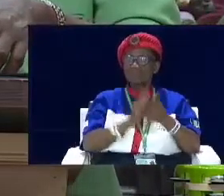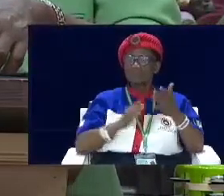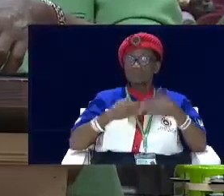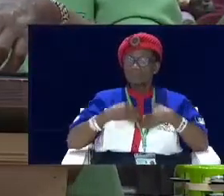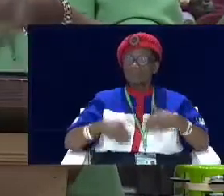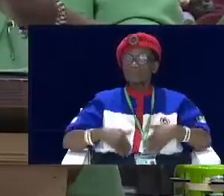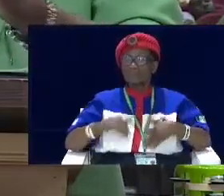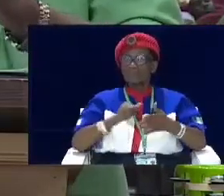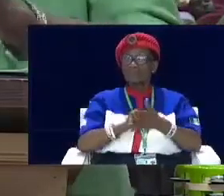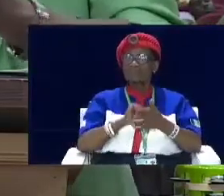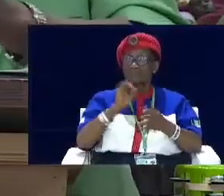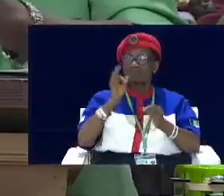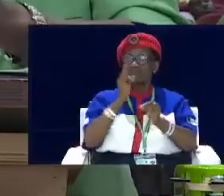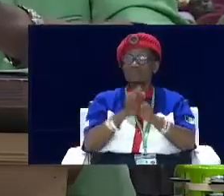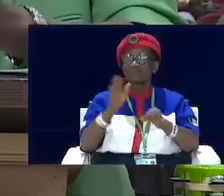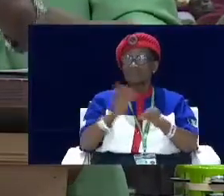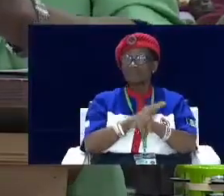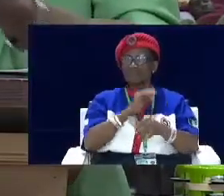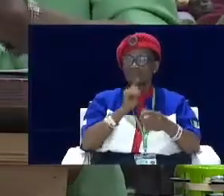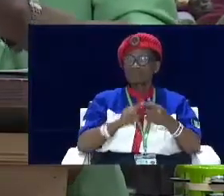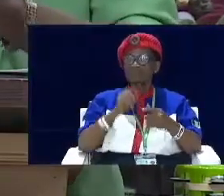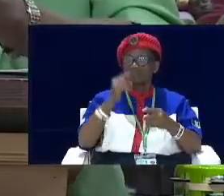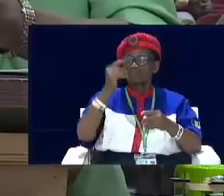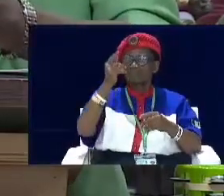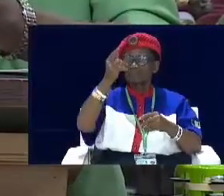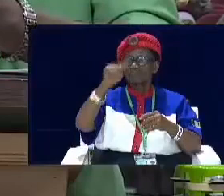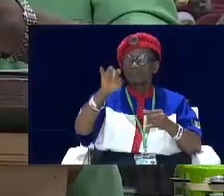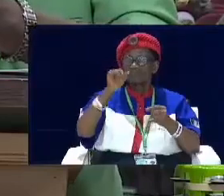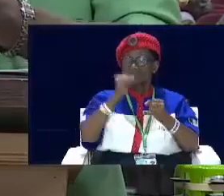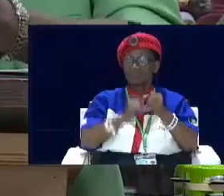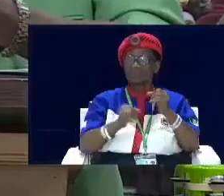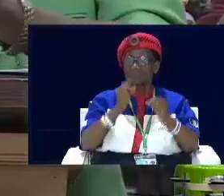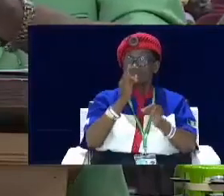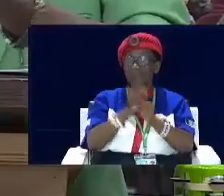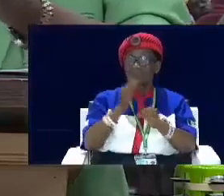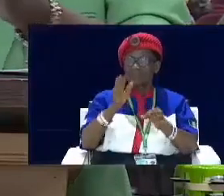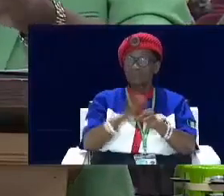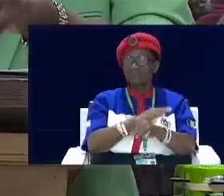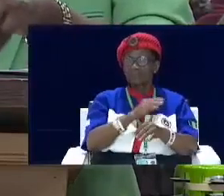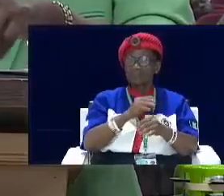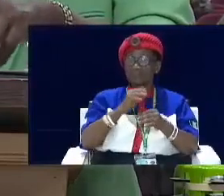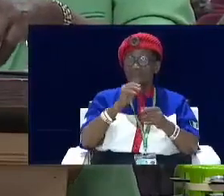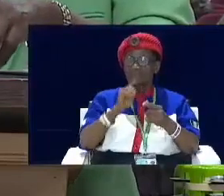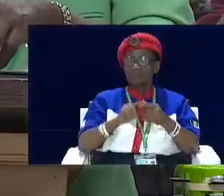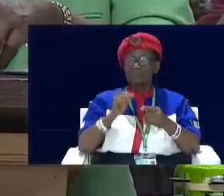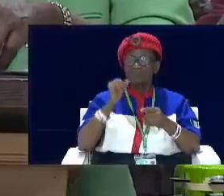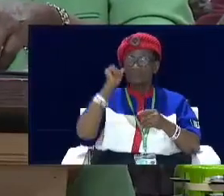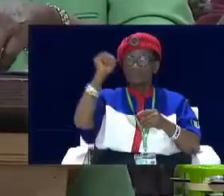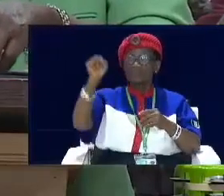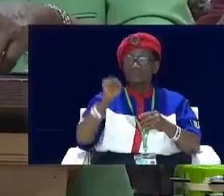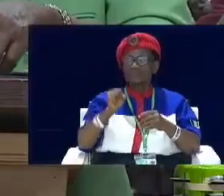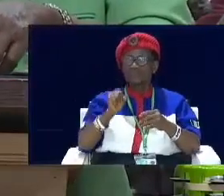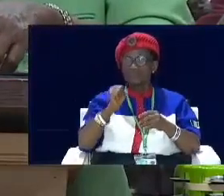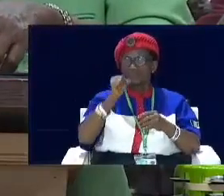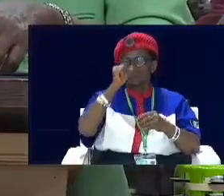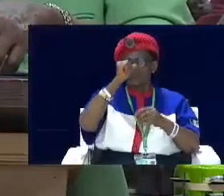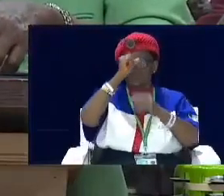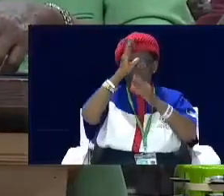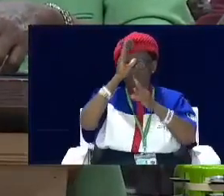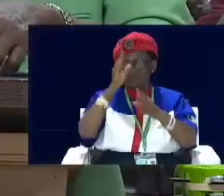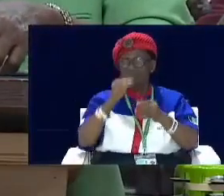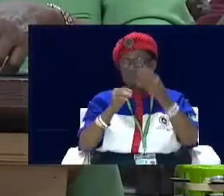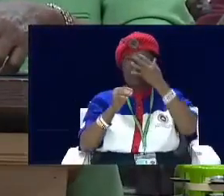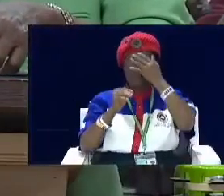dopin. Faithful to his father to the end. O je olooto si baba re titi